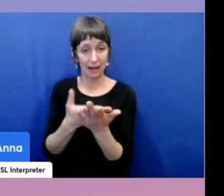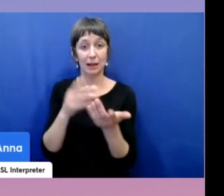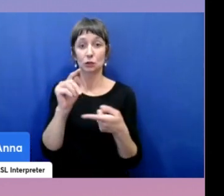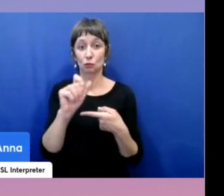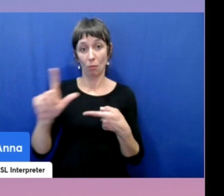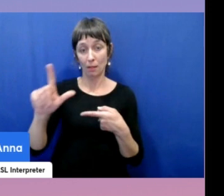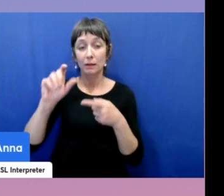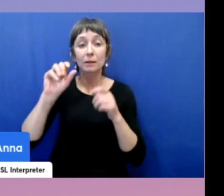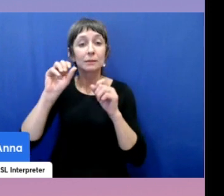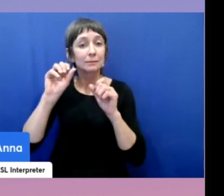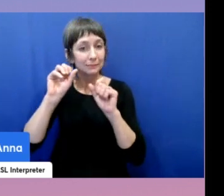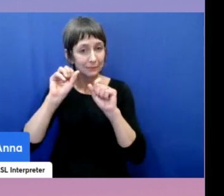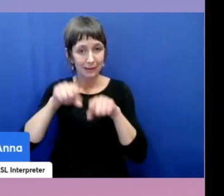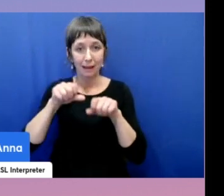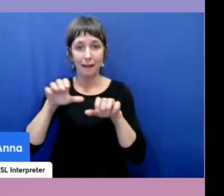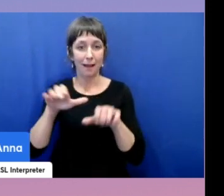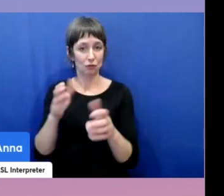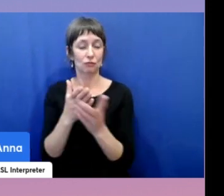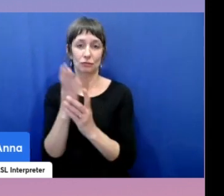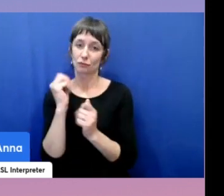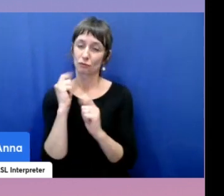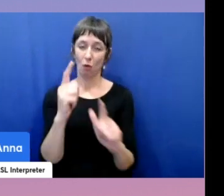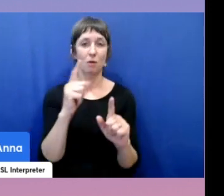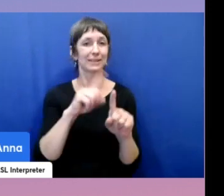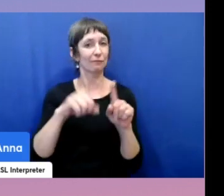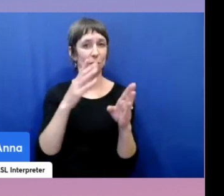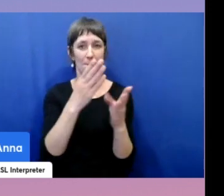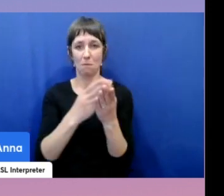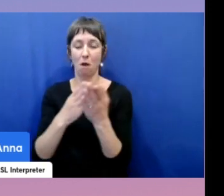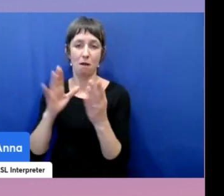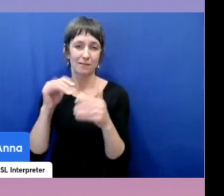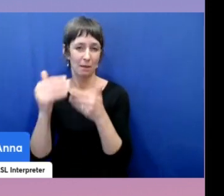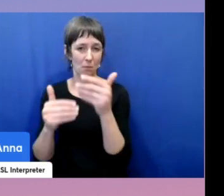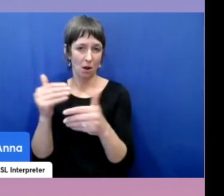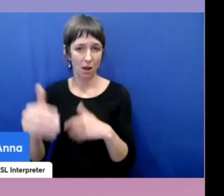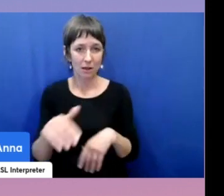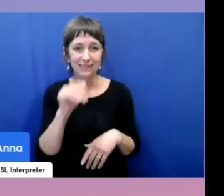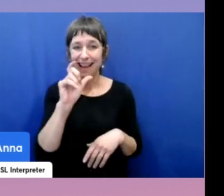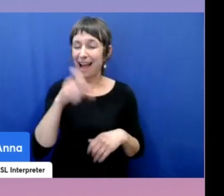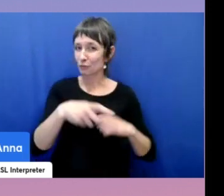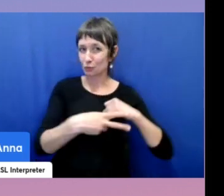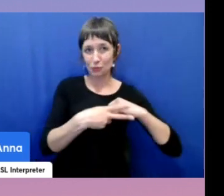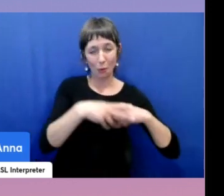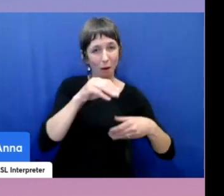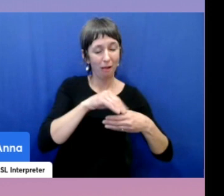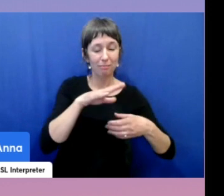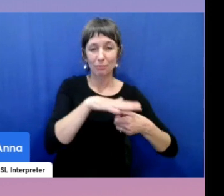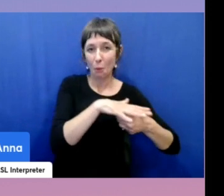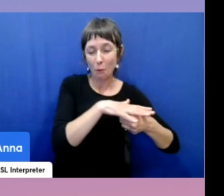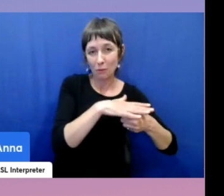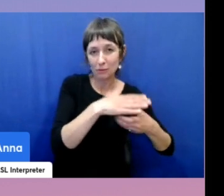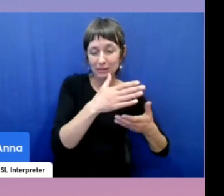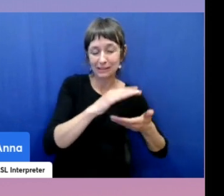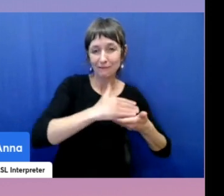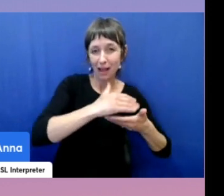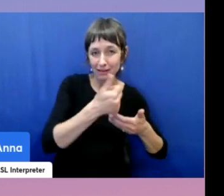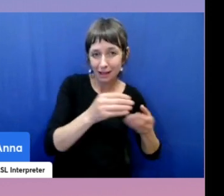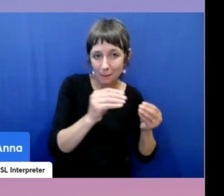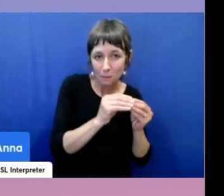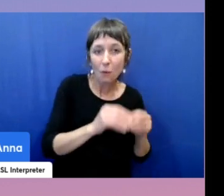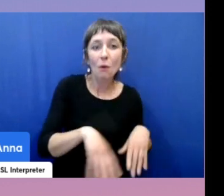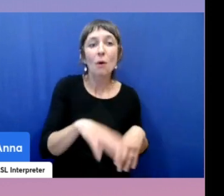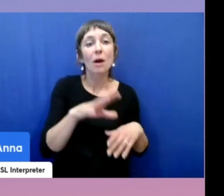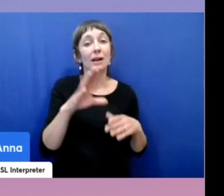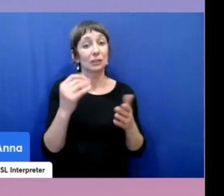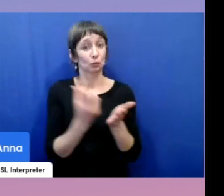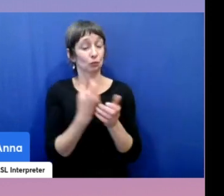process. Developers no longer have any need to store access credentials on their local devices, and by leveraging Terraform agent workflows running within